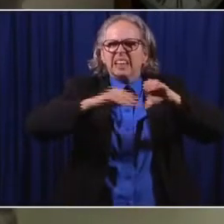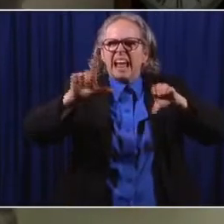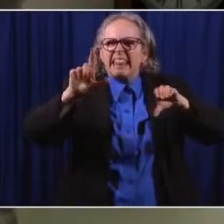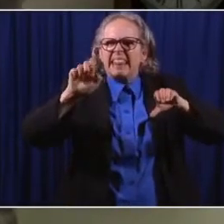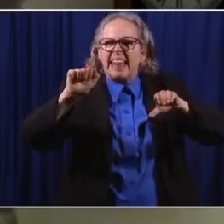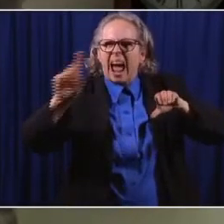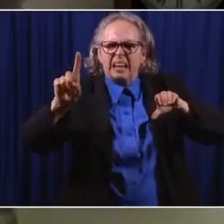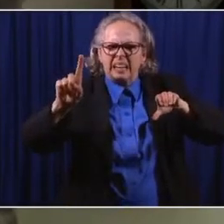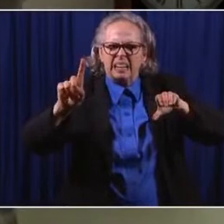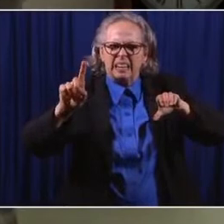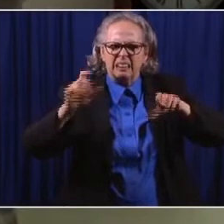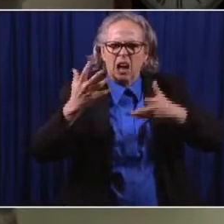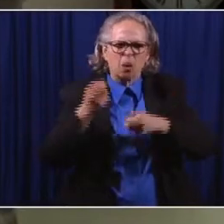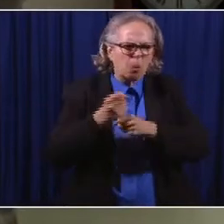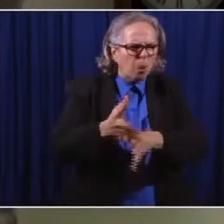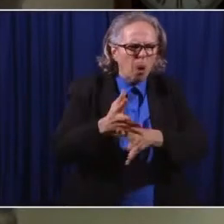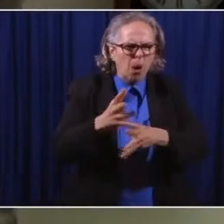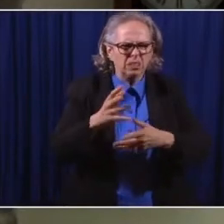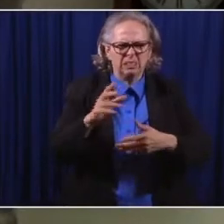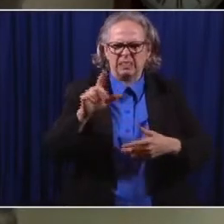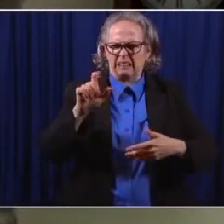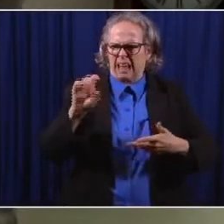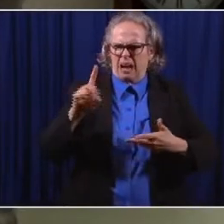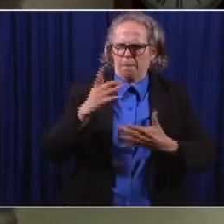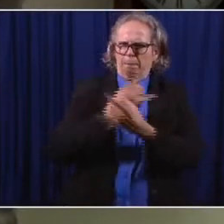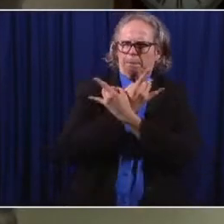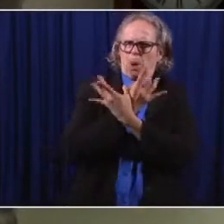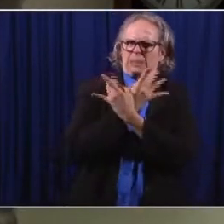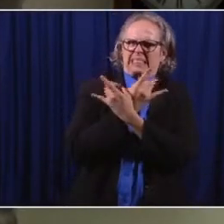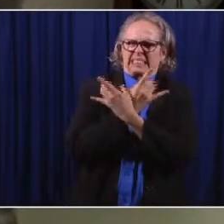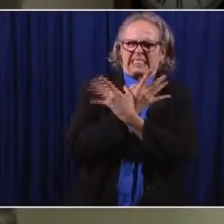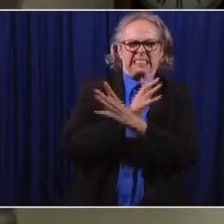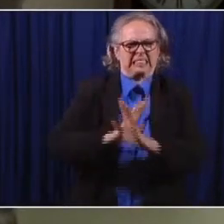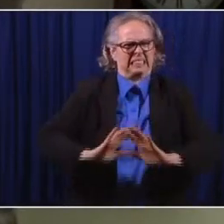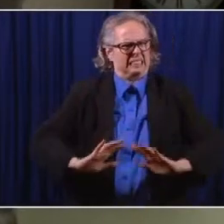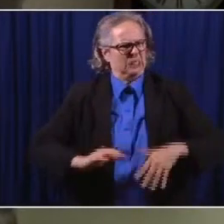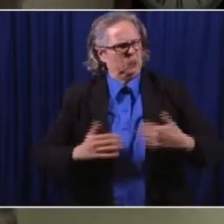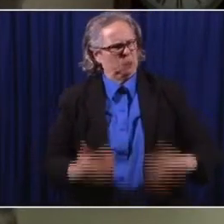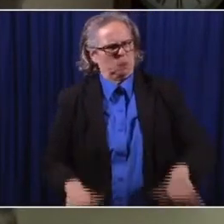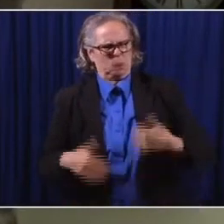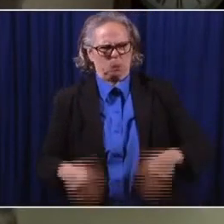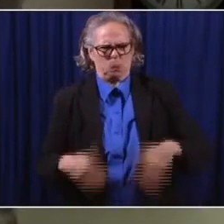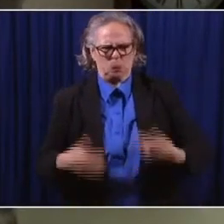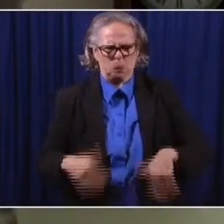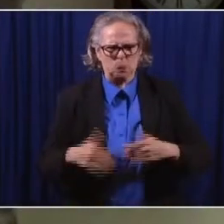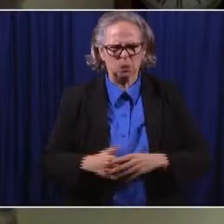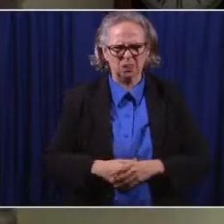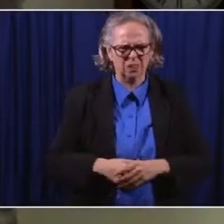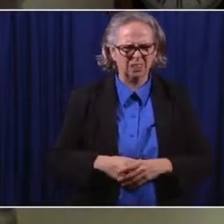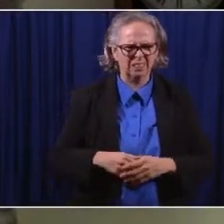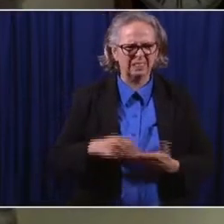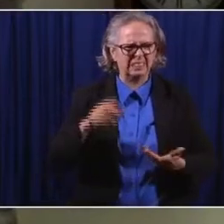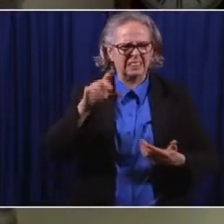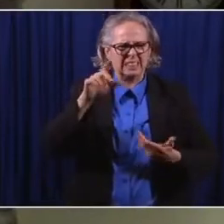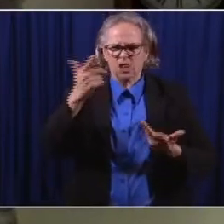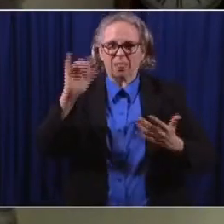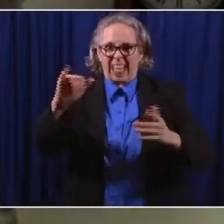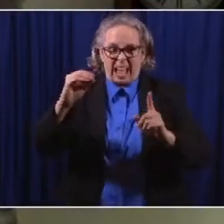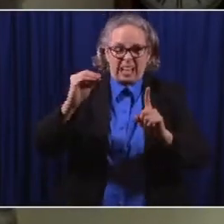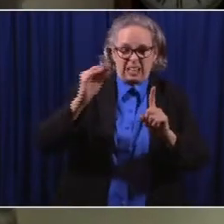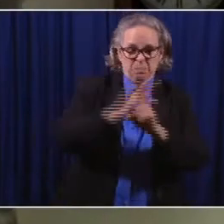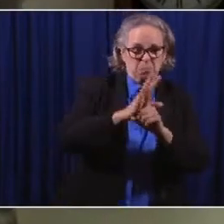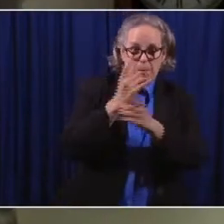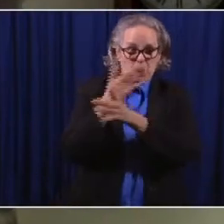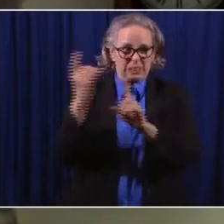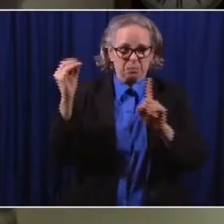coming from the paint. It can significantly increase someone's total lead exposure, especially infants who